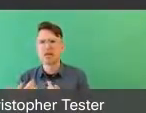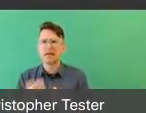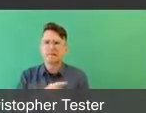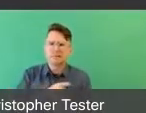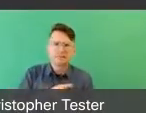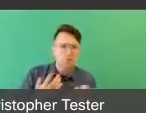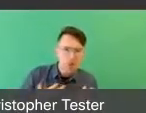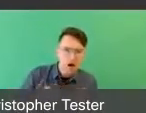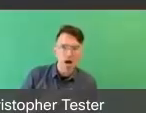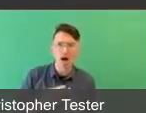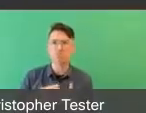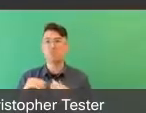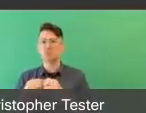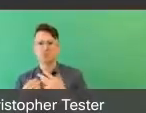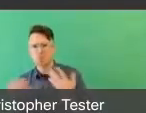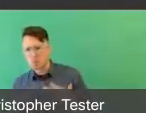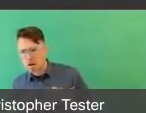polls.